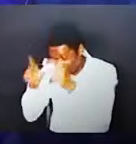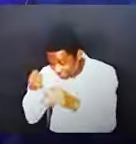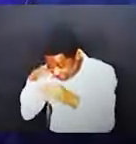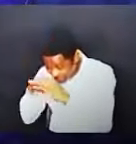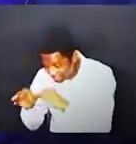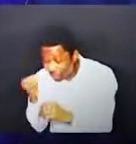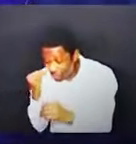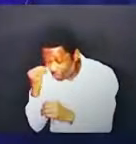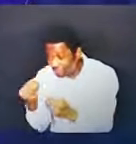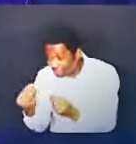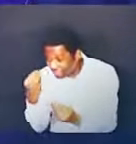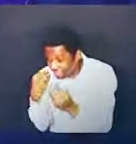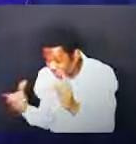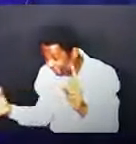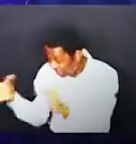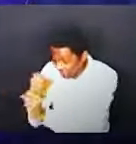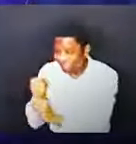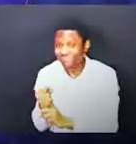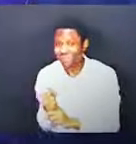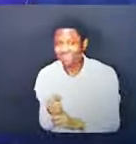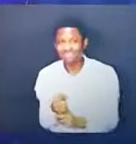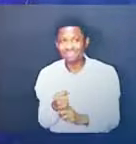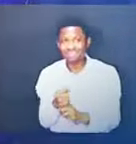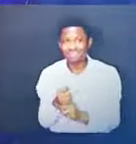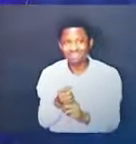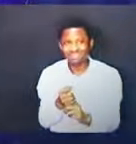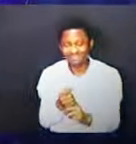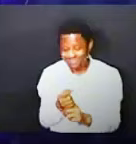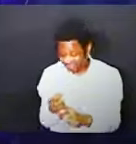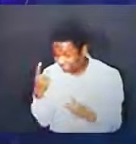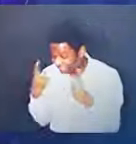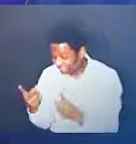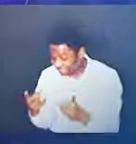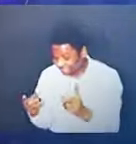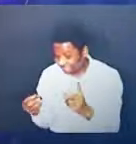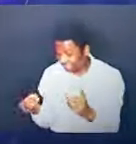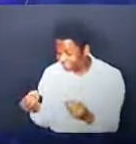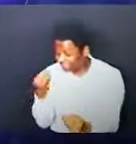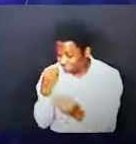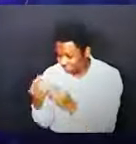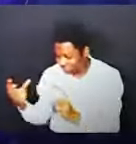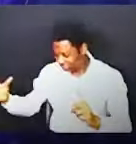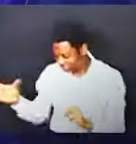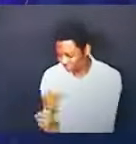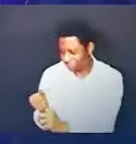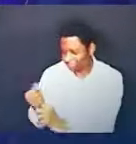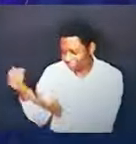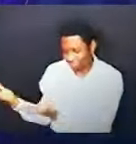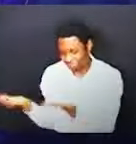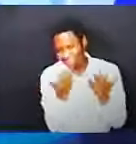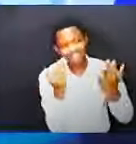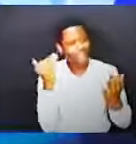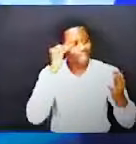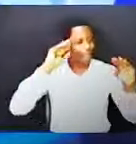I'll go to Sister Eunice's house. When I see that you are eating, I'll just take your food and bring you to the headquarters.